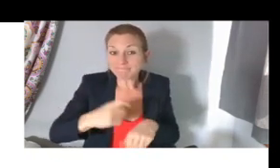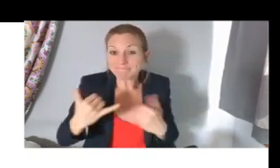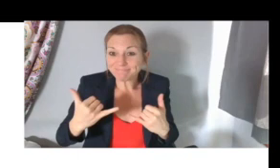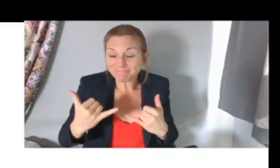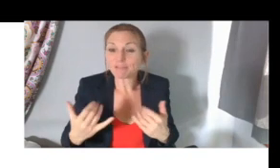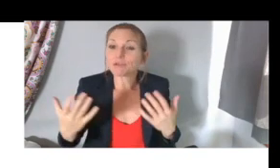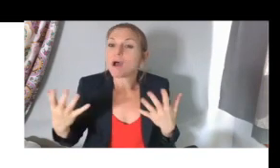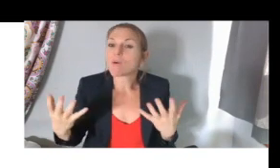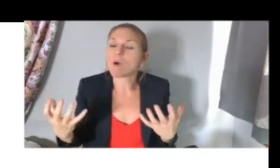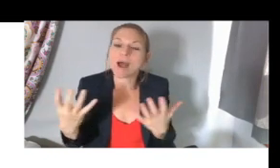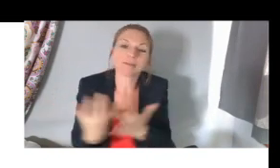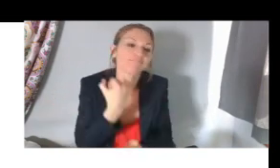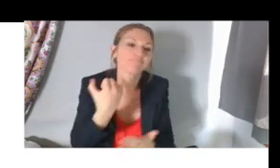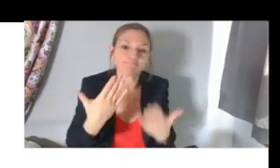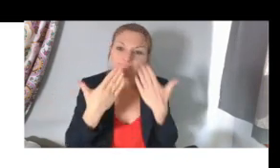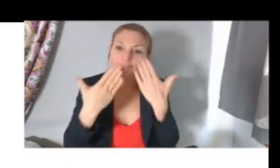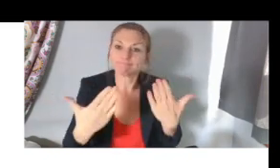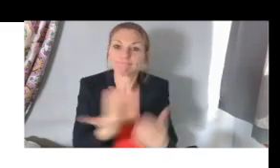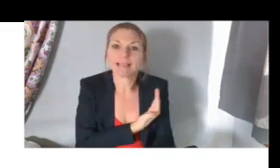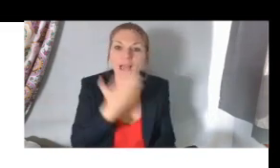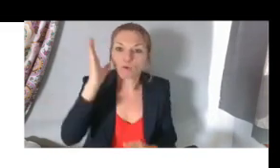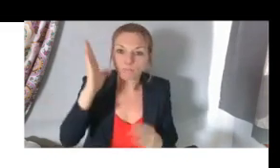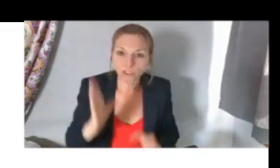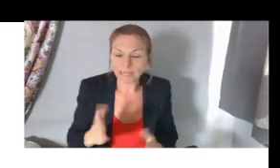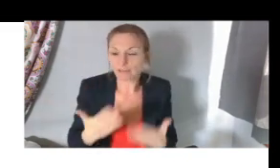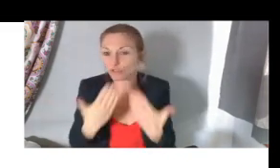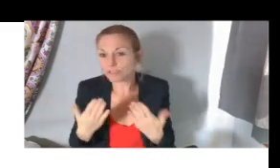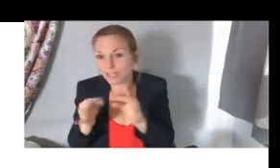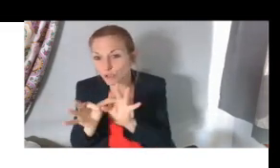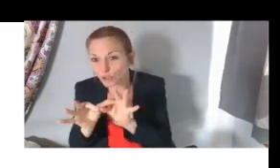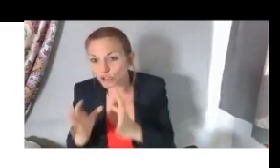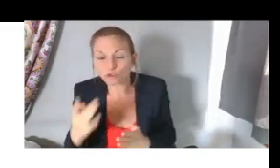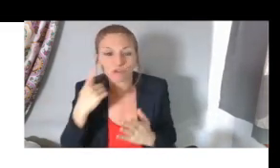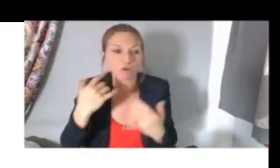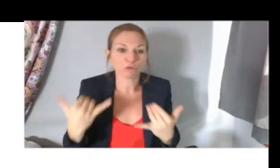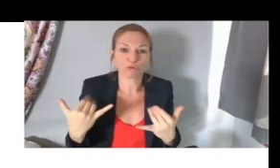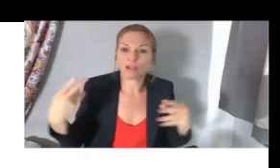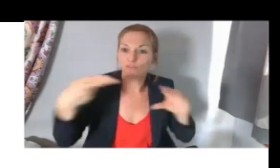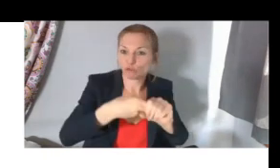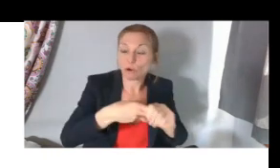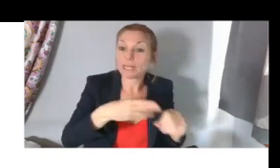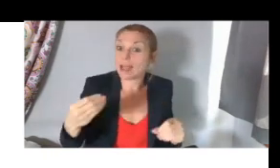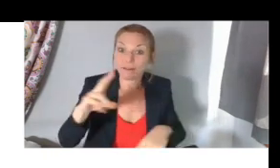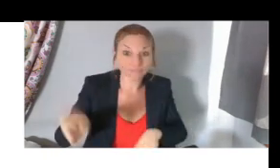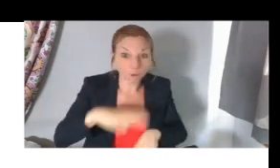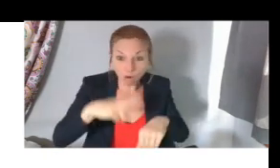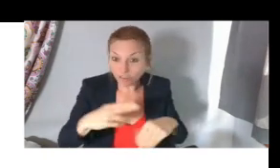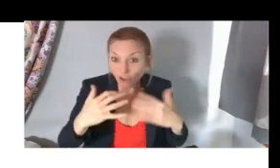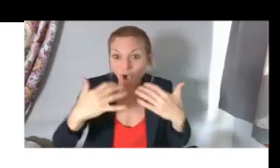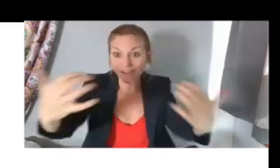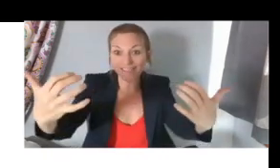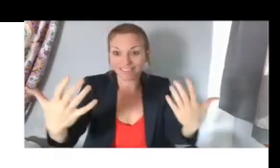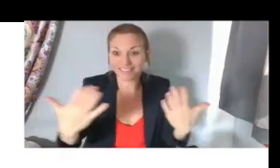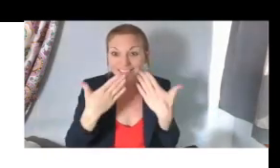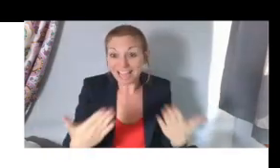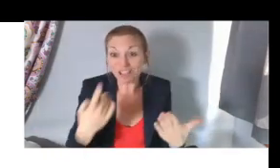huge thank you to our presenters and interpreters for joining us, and of course for you all as participants for joining in. It